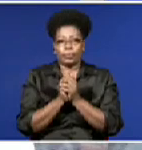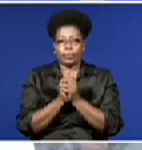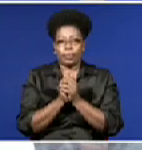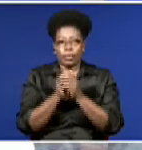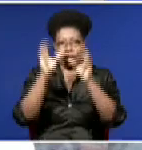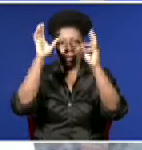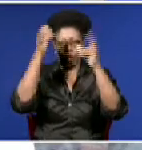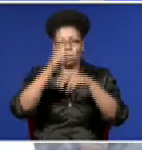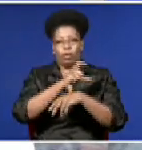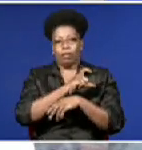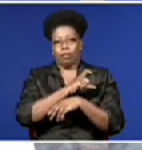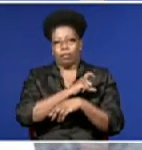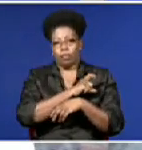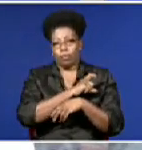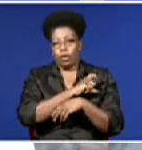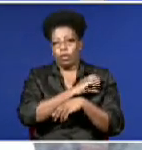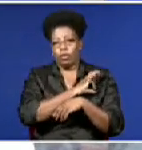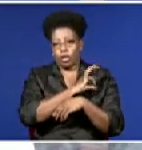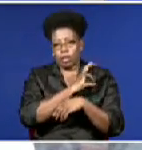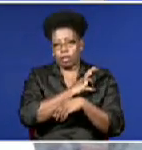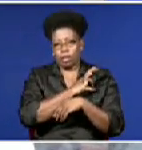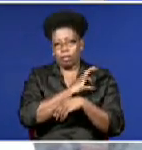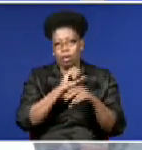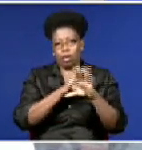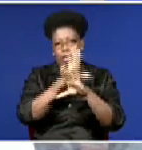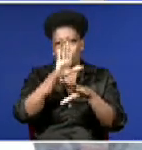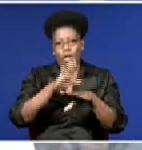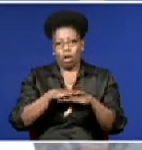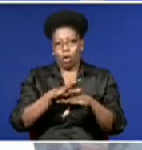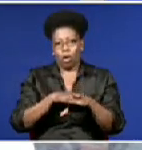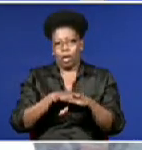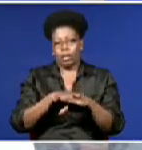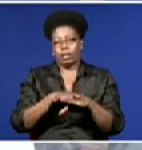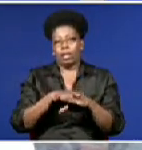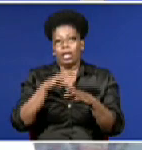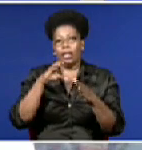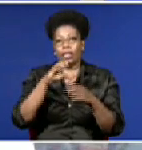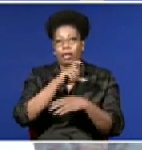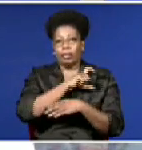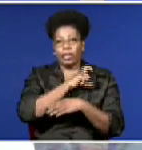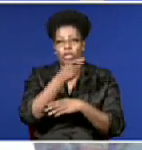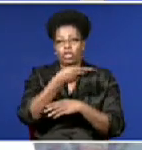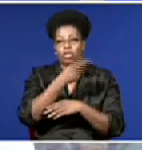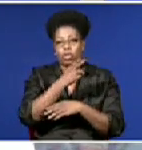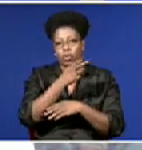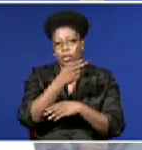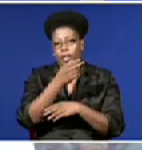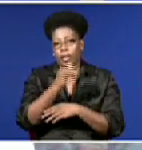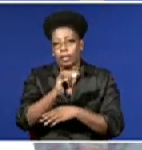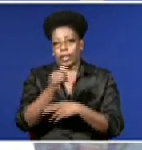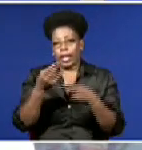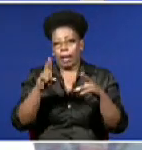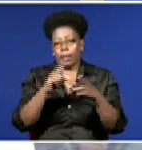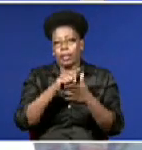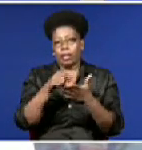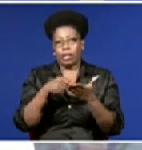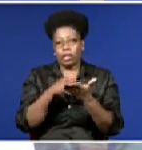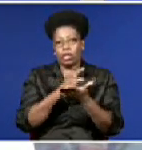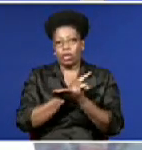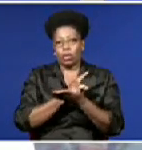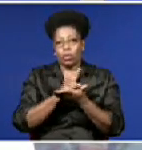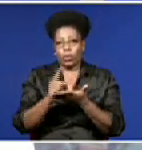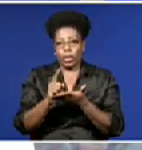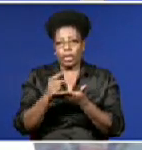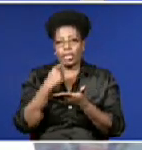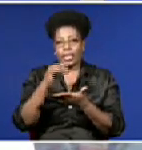Well, Commissioner Ferguson also providing more clarity on those recent police-involved shootings, which took place earlier this week here in New Providence.